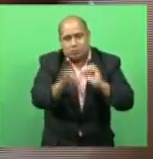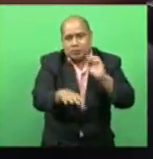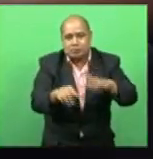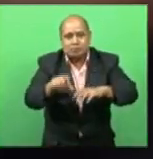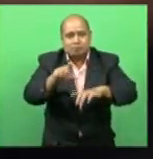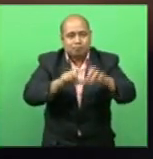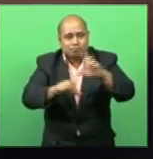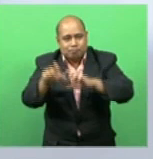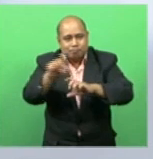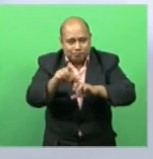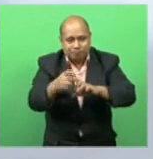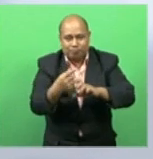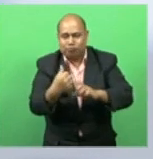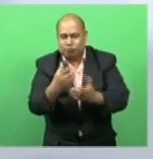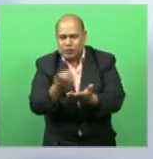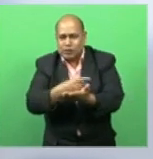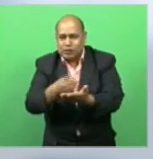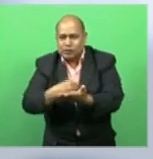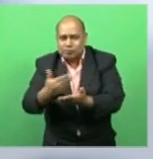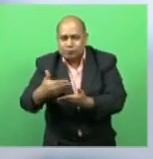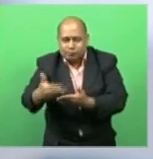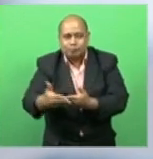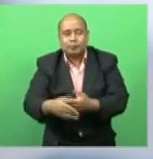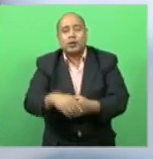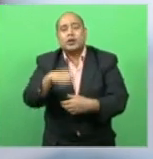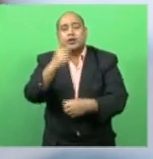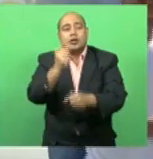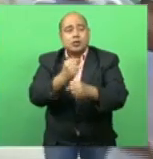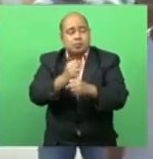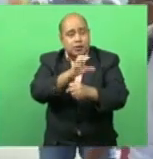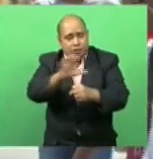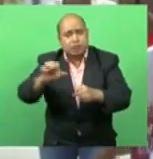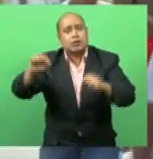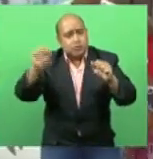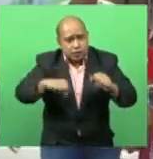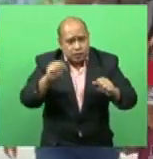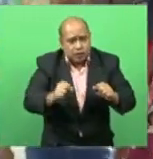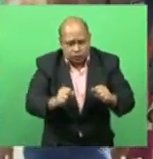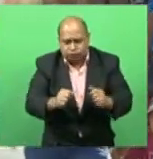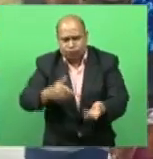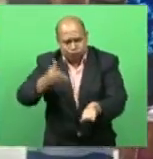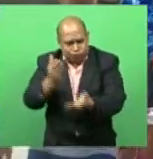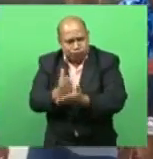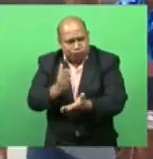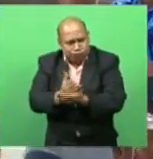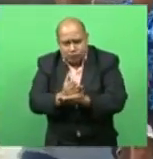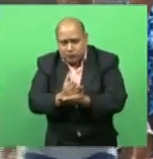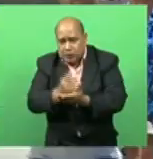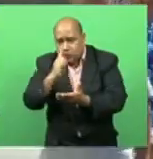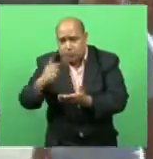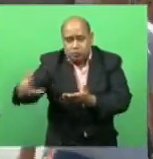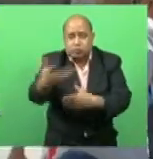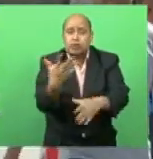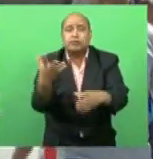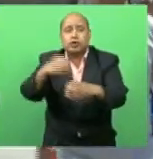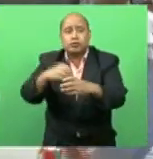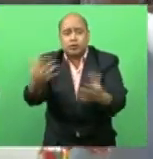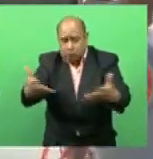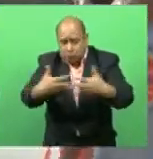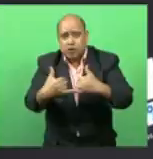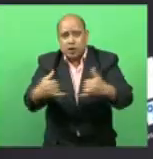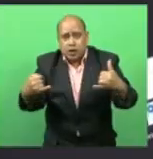such company has confirmed that people are spending more time online than even before. Digital Fiji says traffic has risen